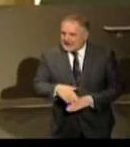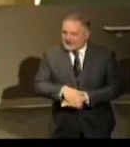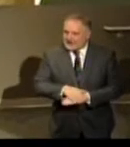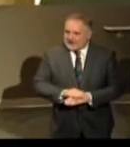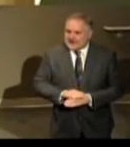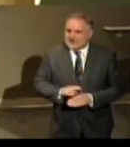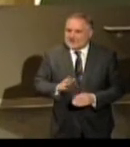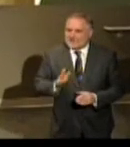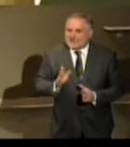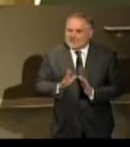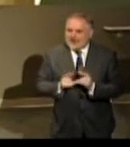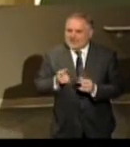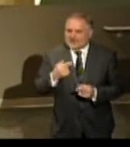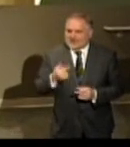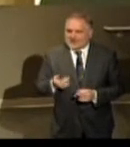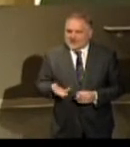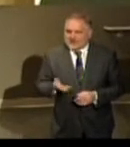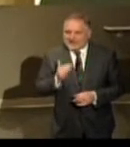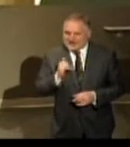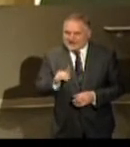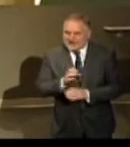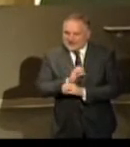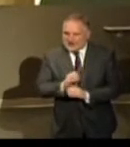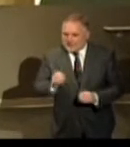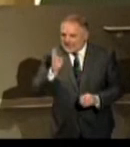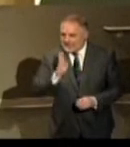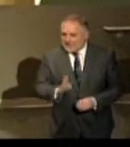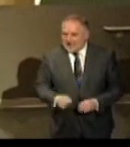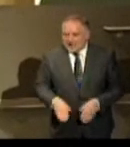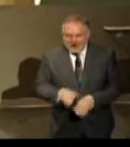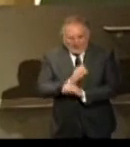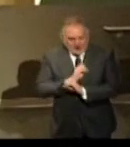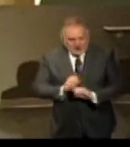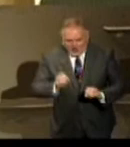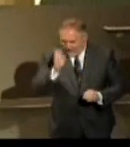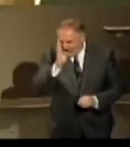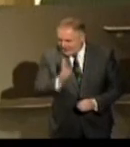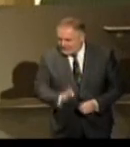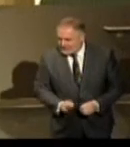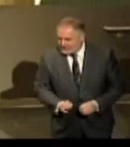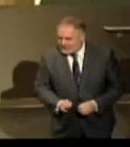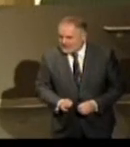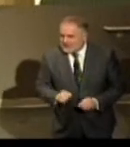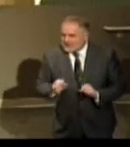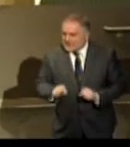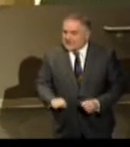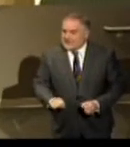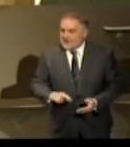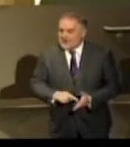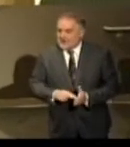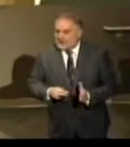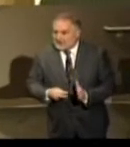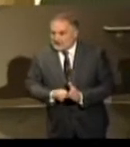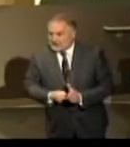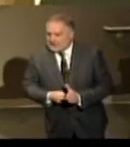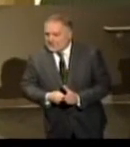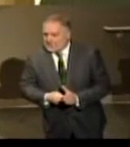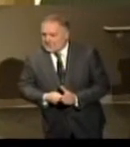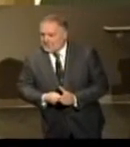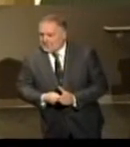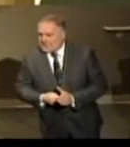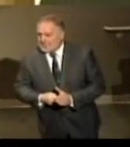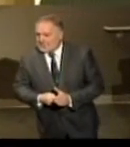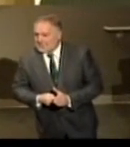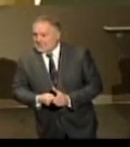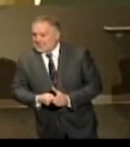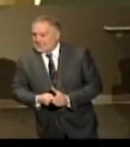there is no God, but literally the fool is in his heart, no God. And it could be this, no God, you don't have your way, or you, no God, no God,